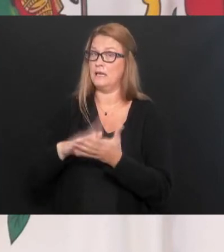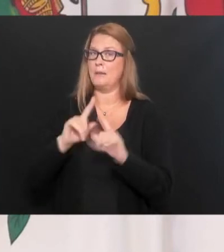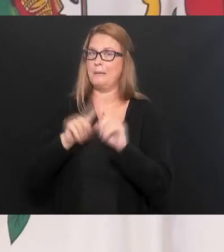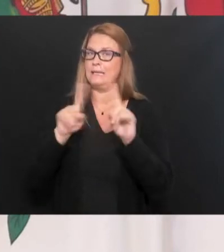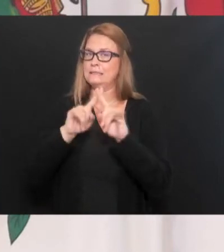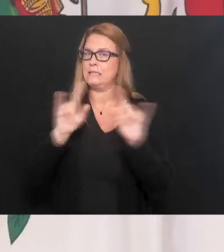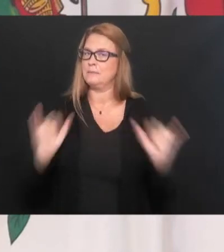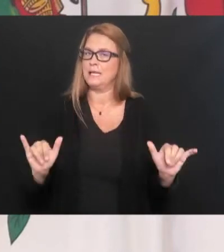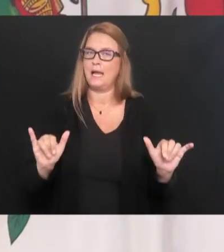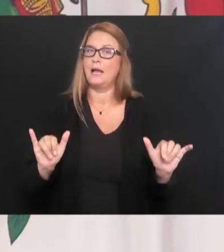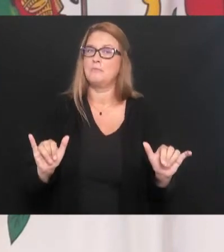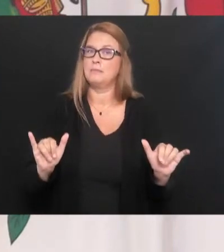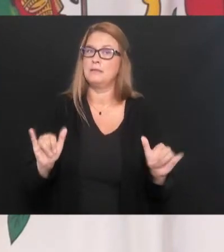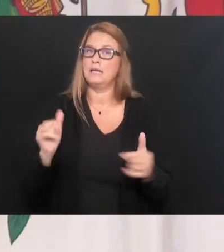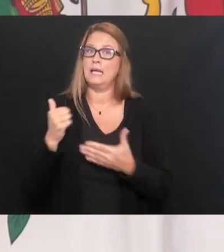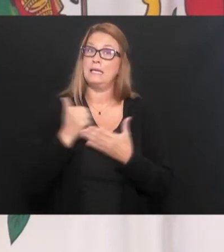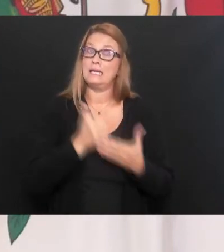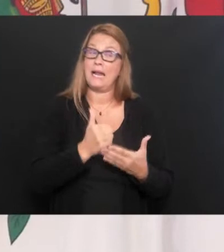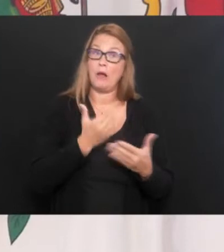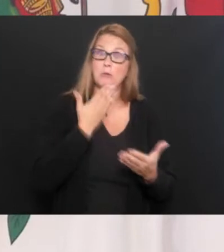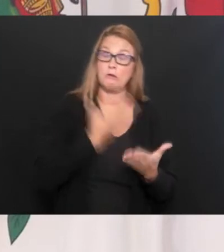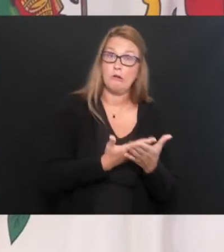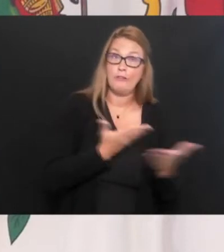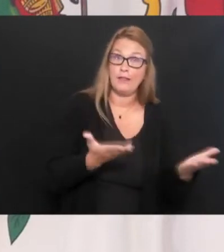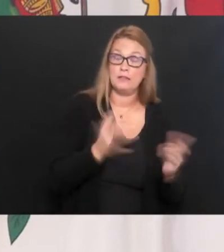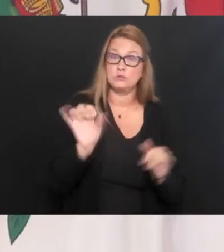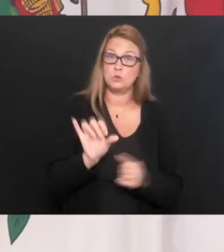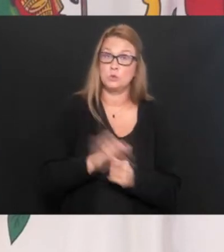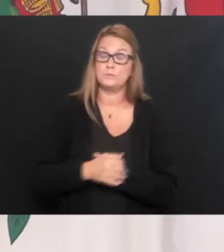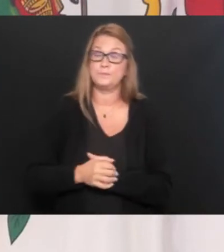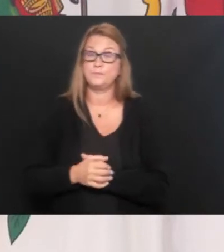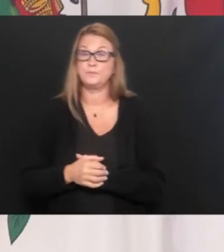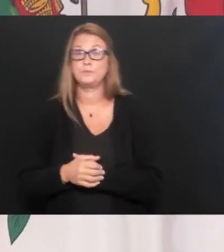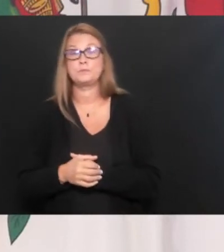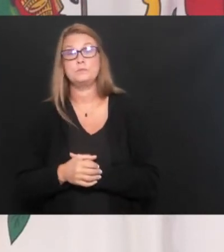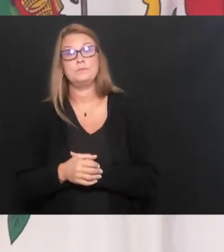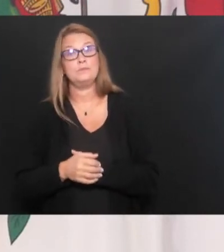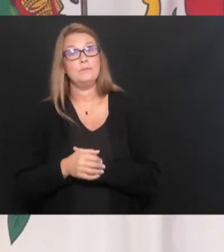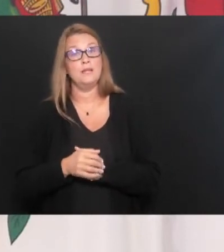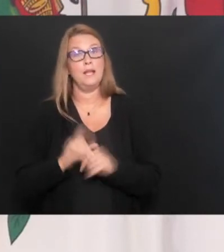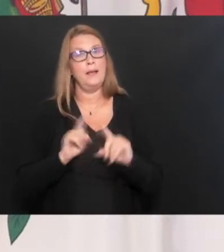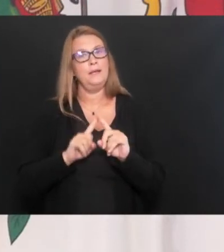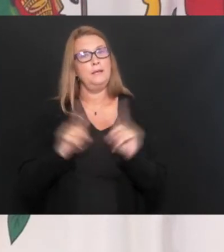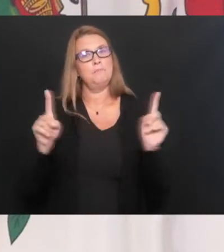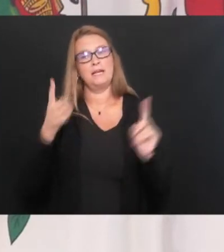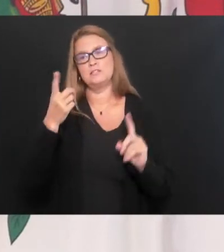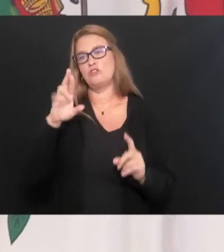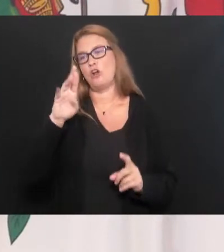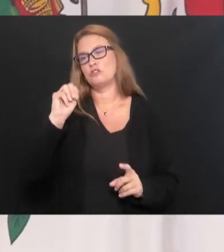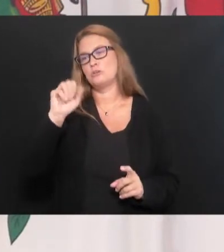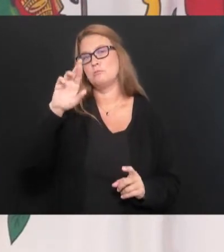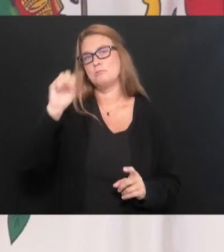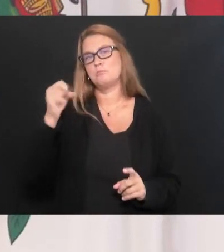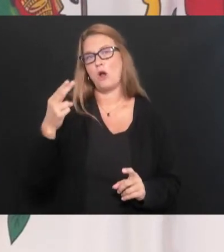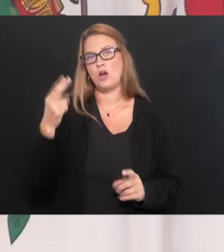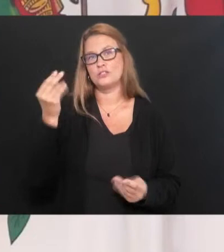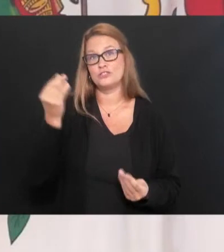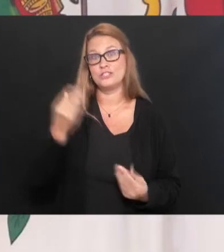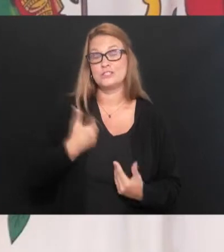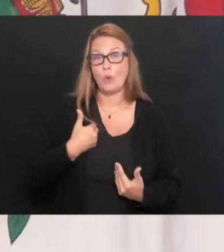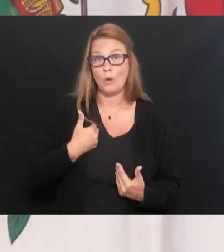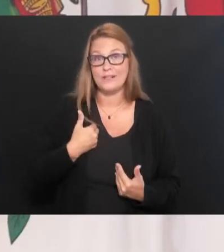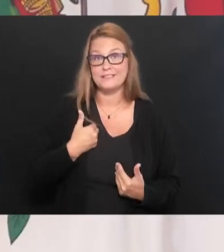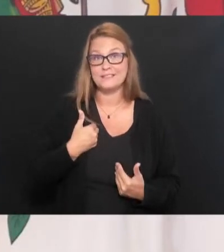perpetuates things sometimes that are not helpful. But in all of that, Dr. Marsh just got through saying, and